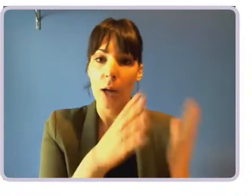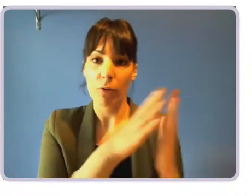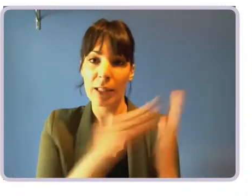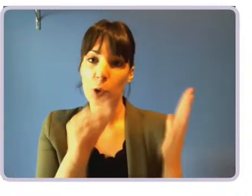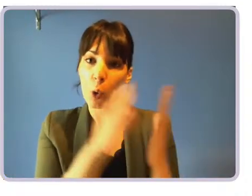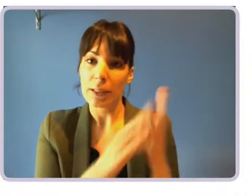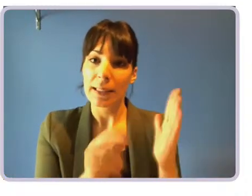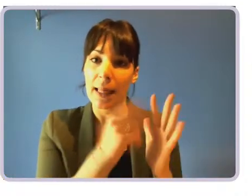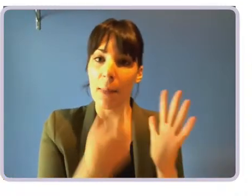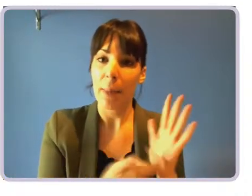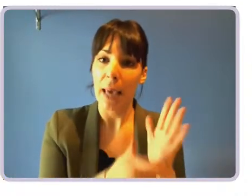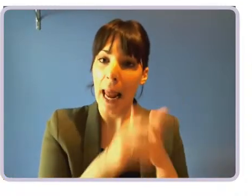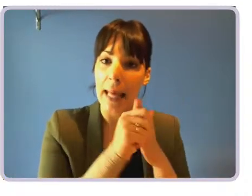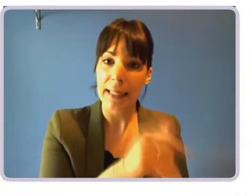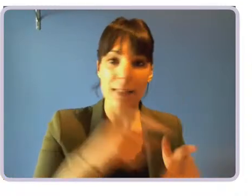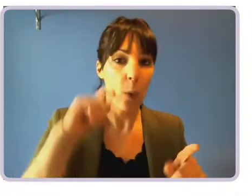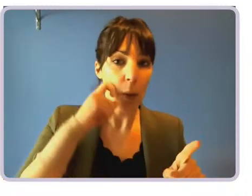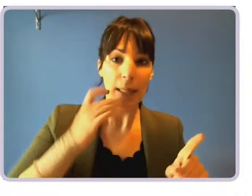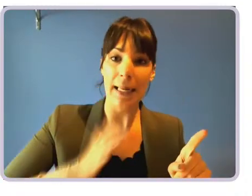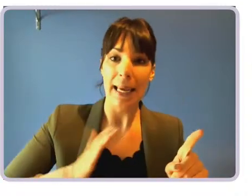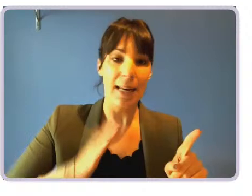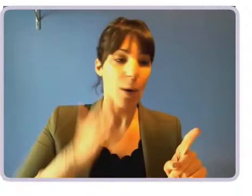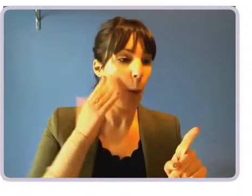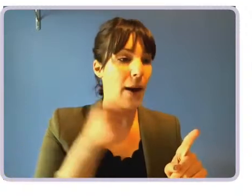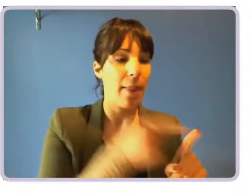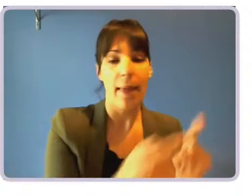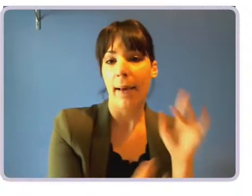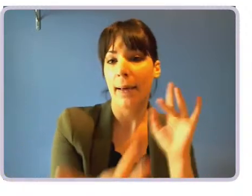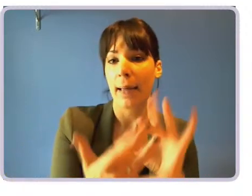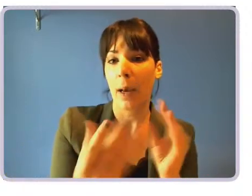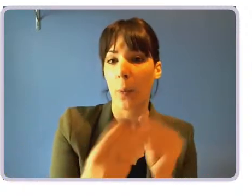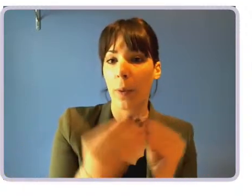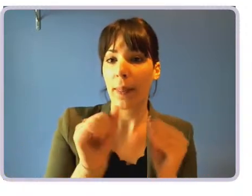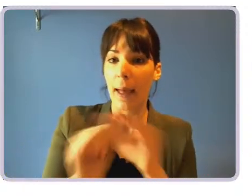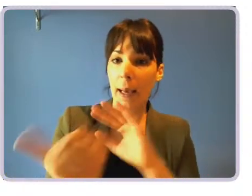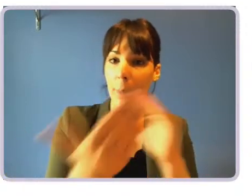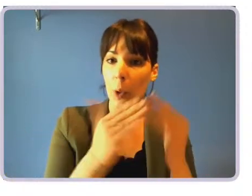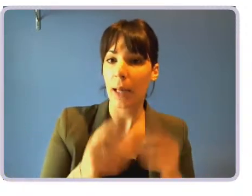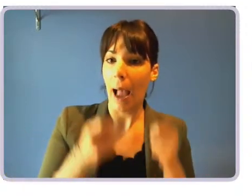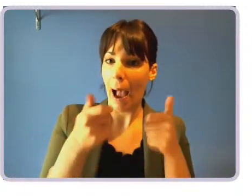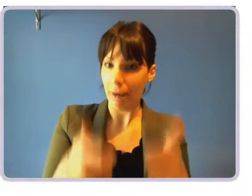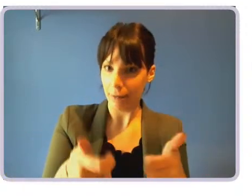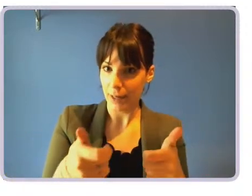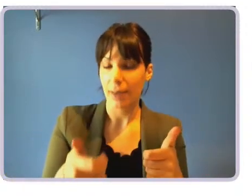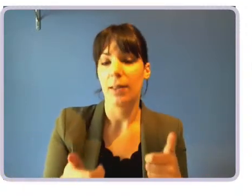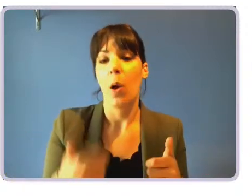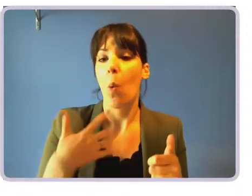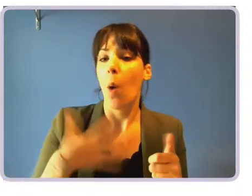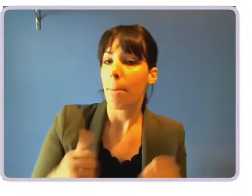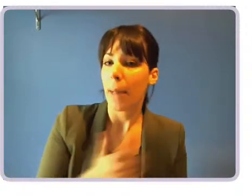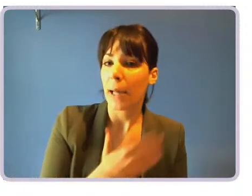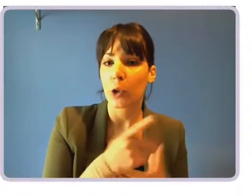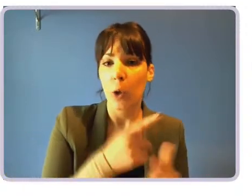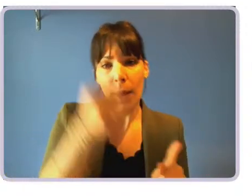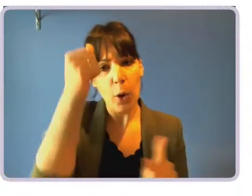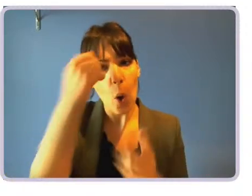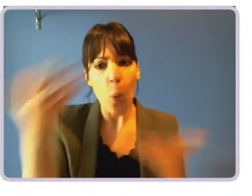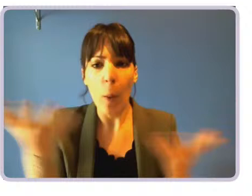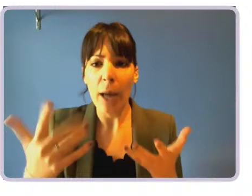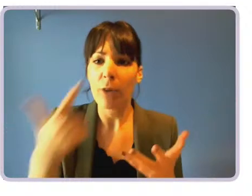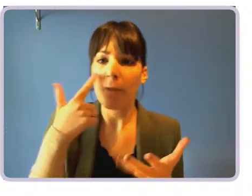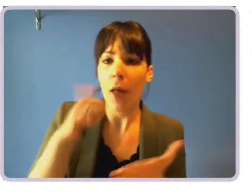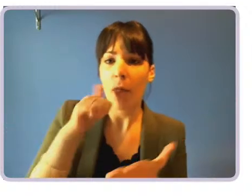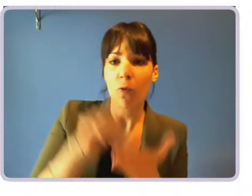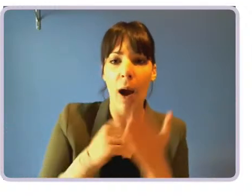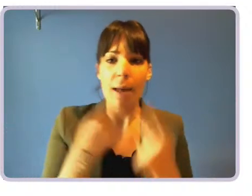and need to connect back in with their local emergency managers and look on the right websites for the right state level information and resources,